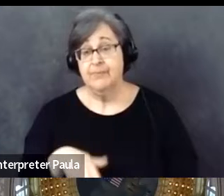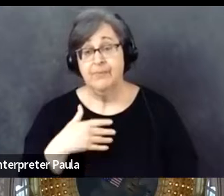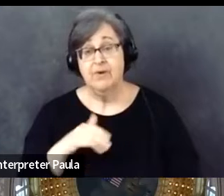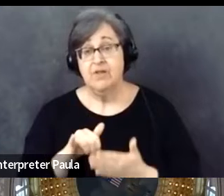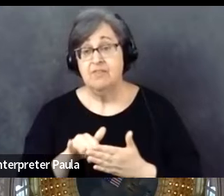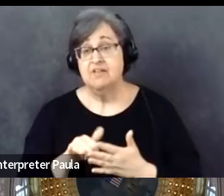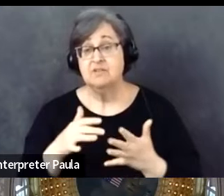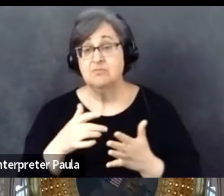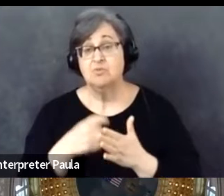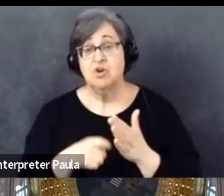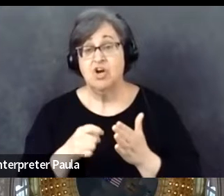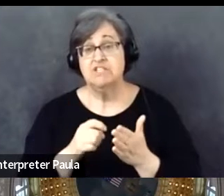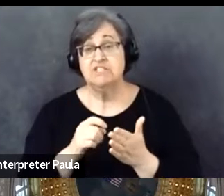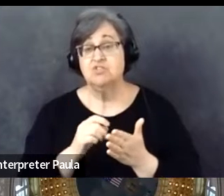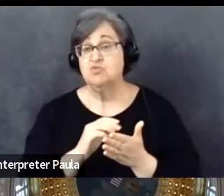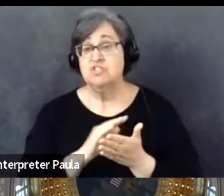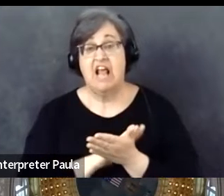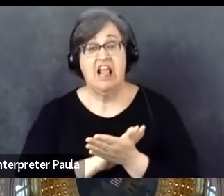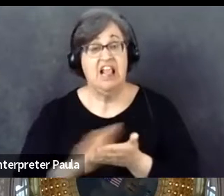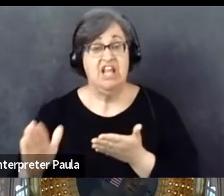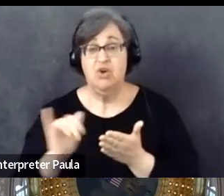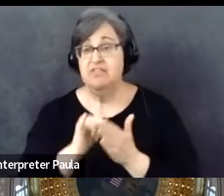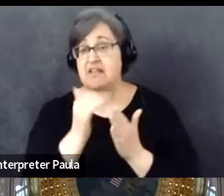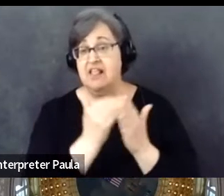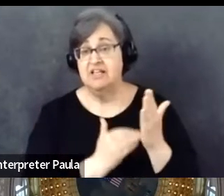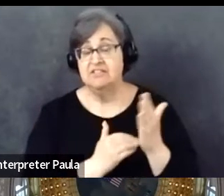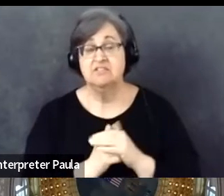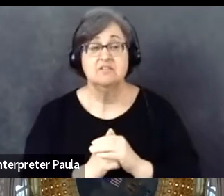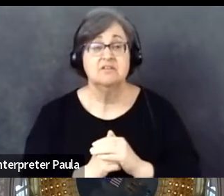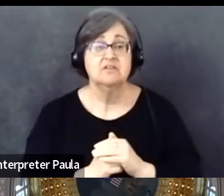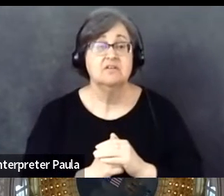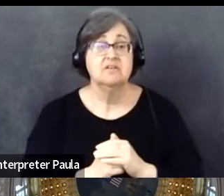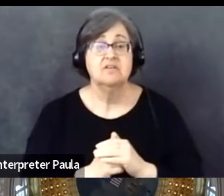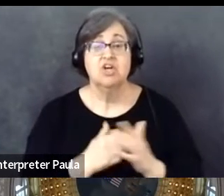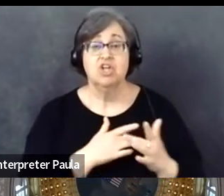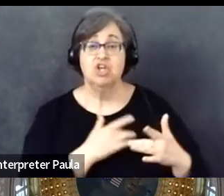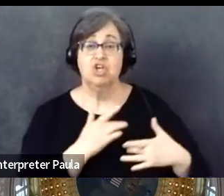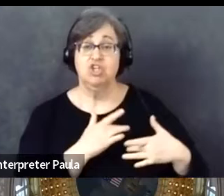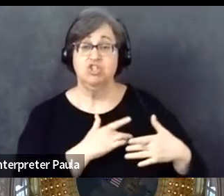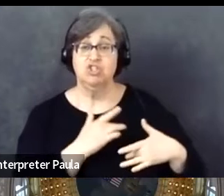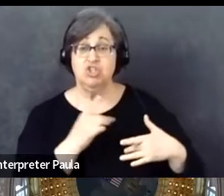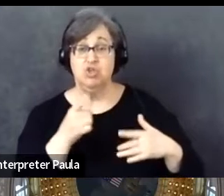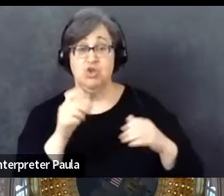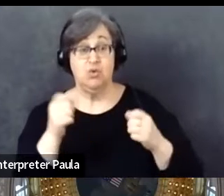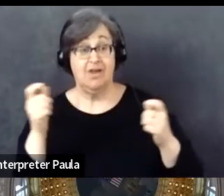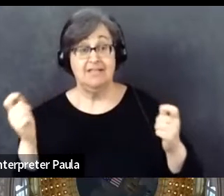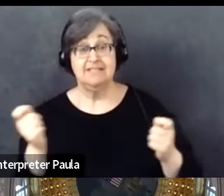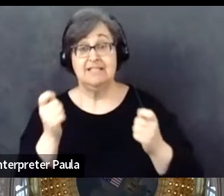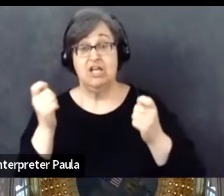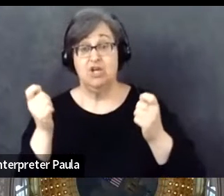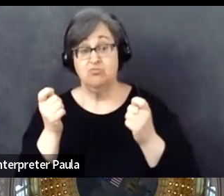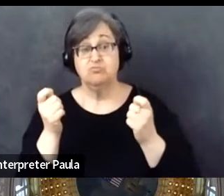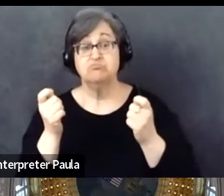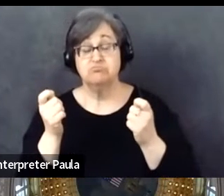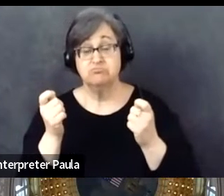cost to clear it. The concern I will say with this is, while you can celebrate the fact that